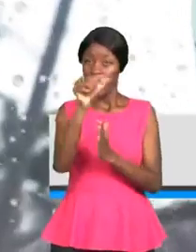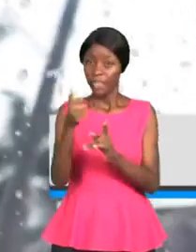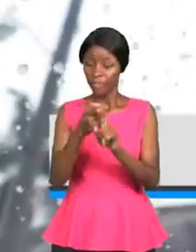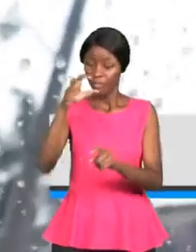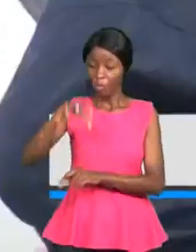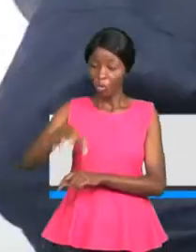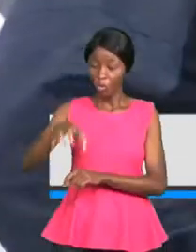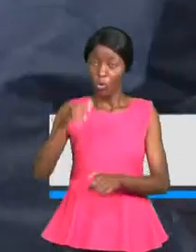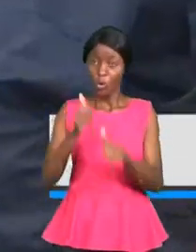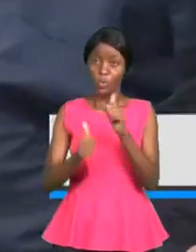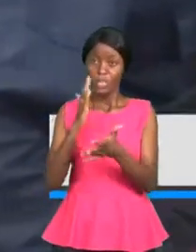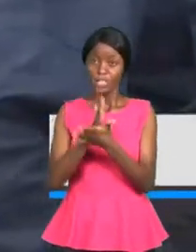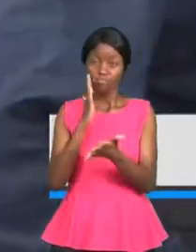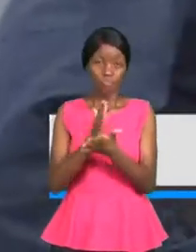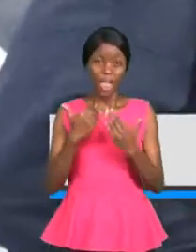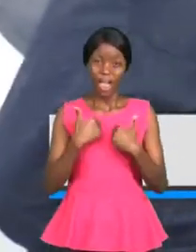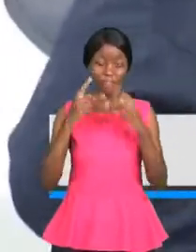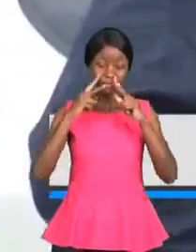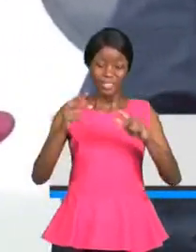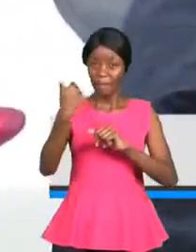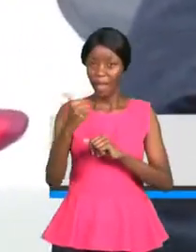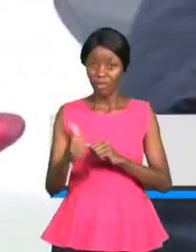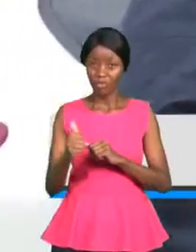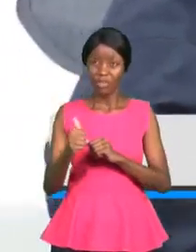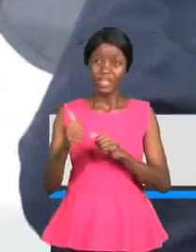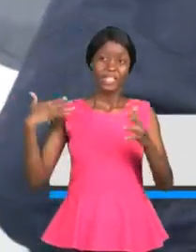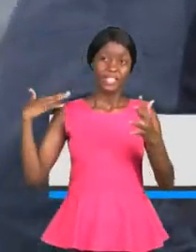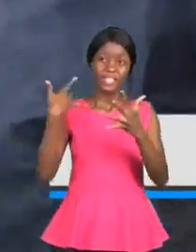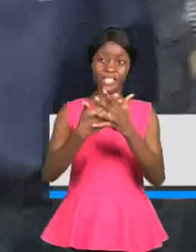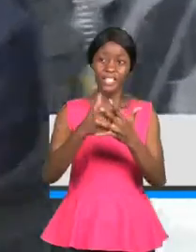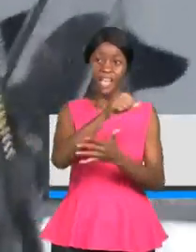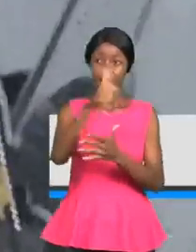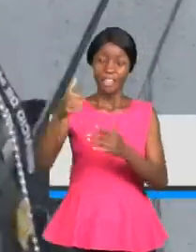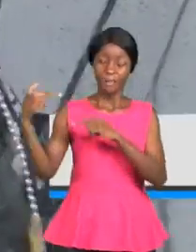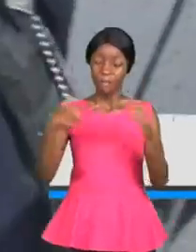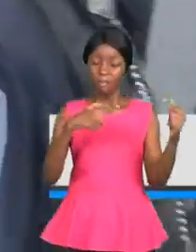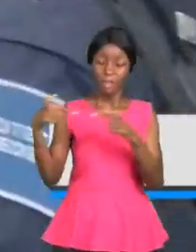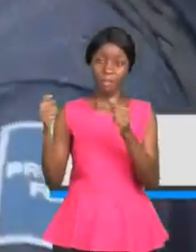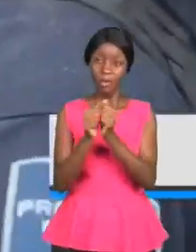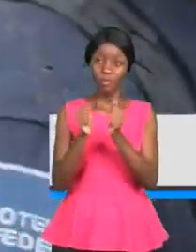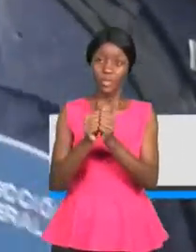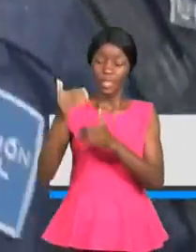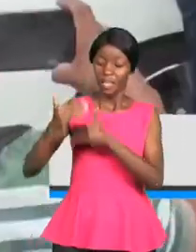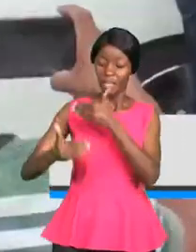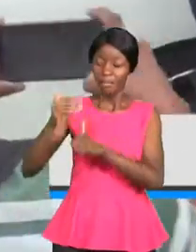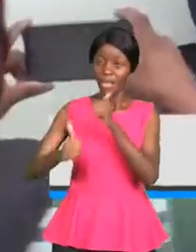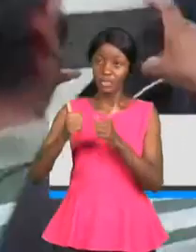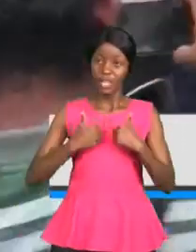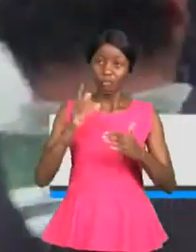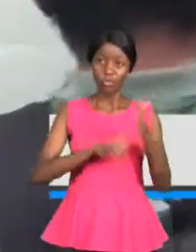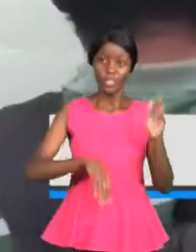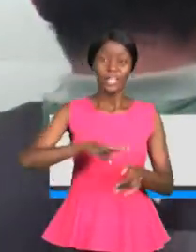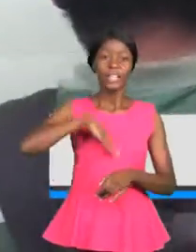which remains deeply unstable years after the end of a bloody regional conflict with its neighbors that led to the death